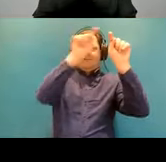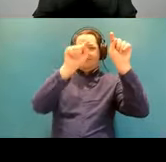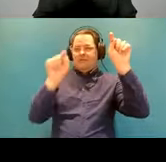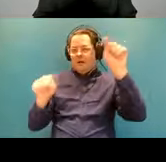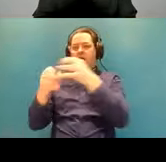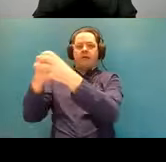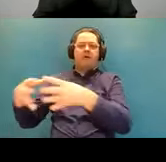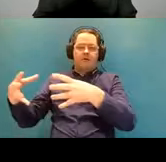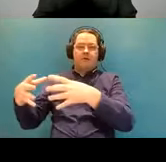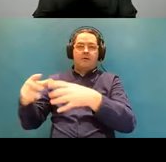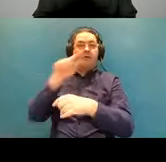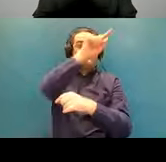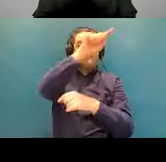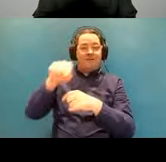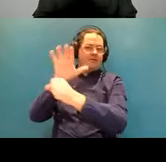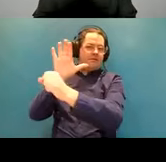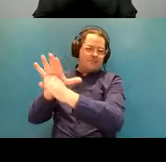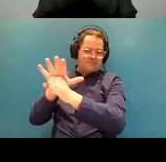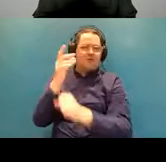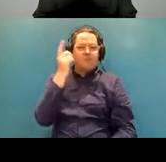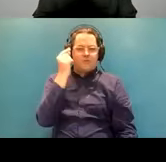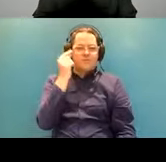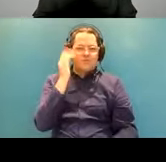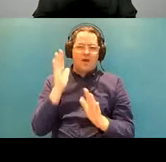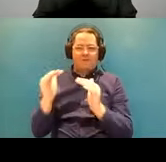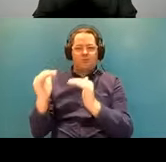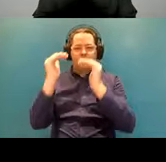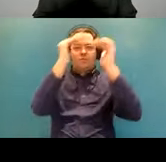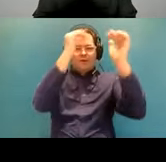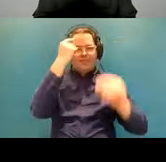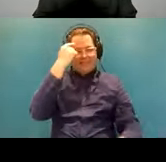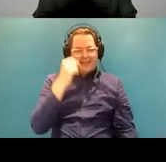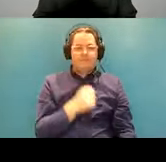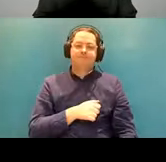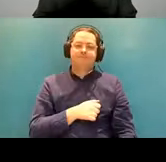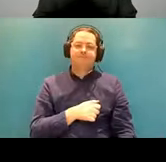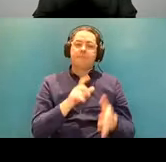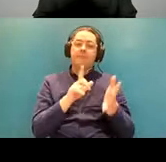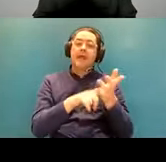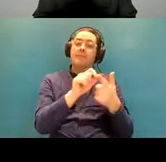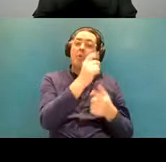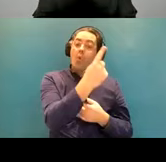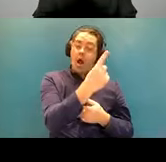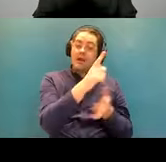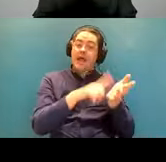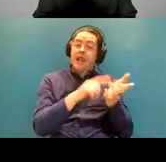about. Also acknowledging LP1 and LP2 will continue to exist. Countries don't cede control